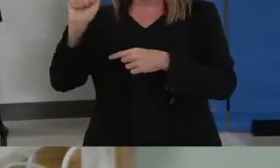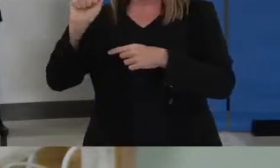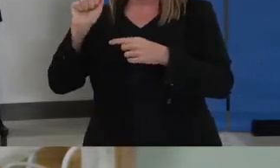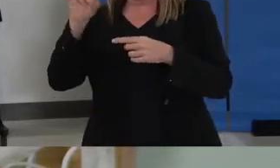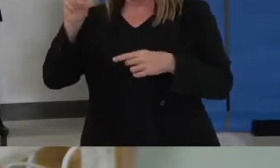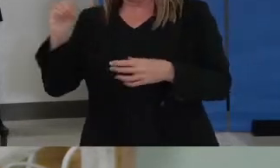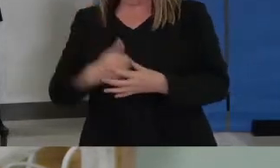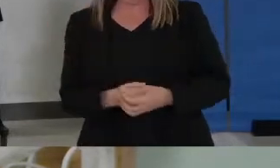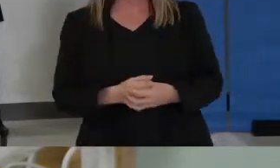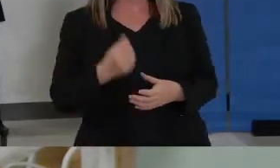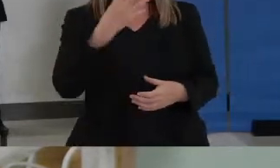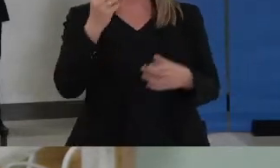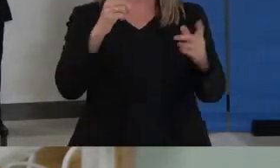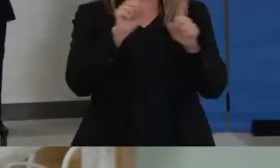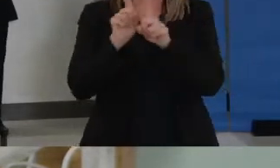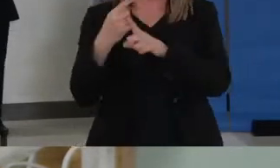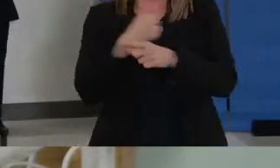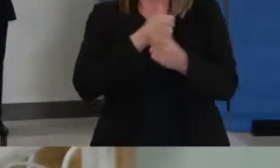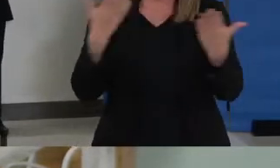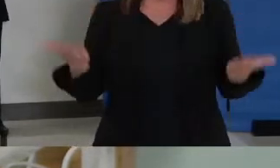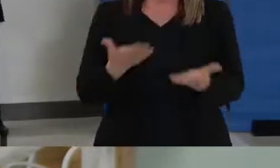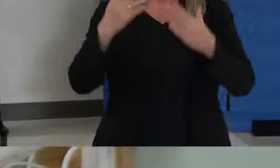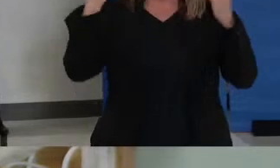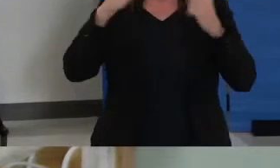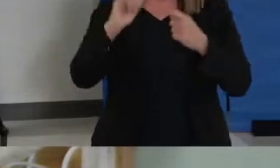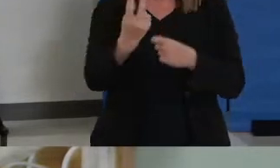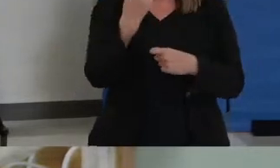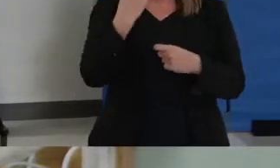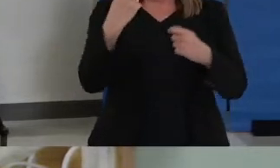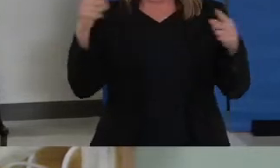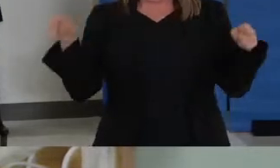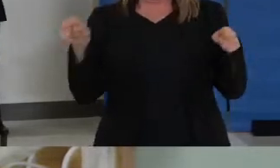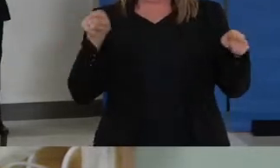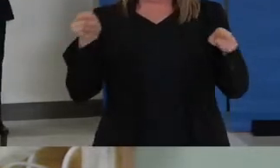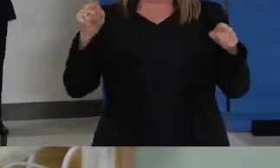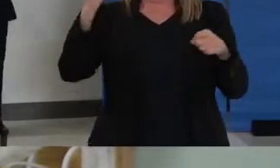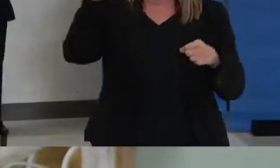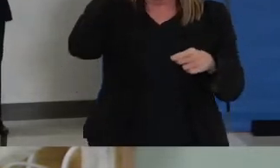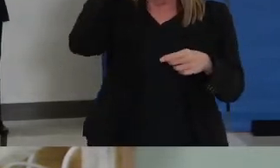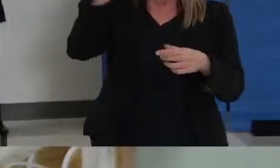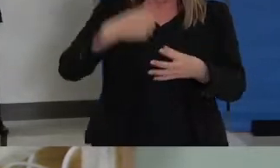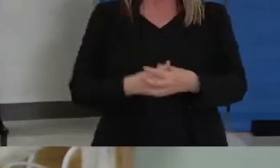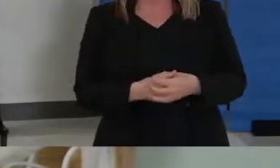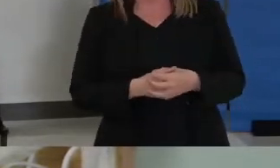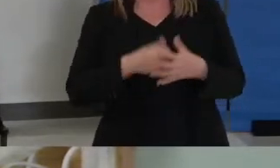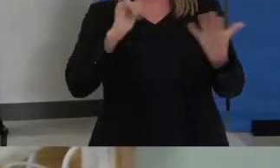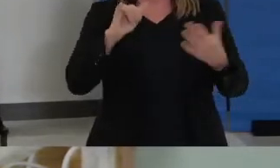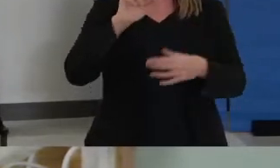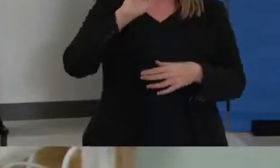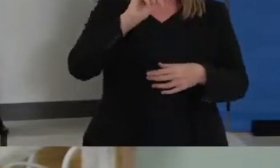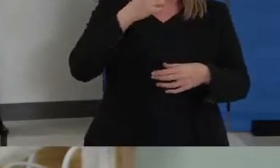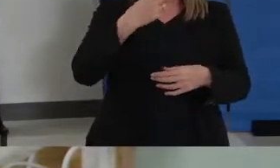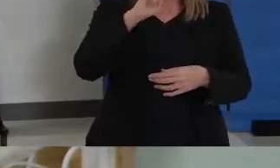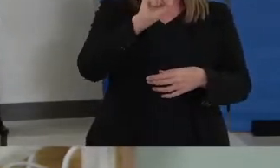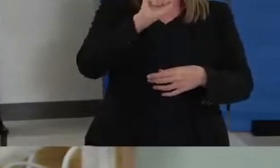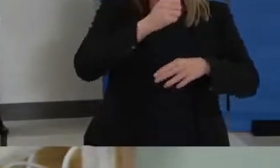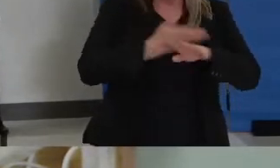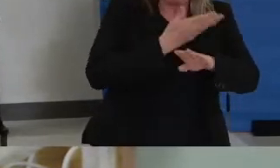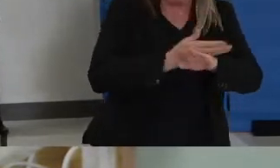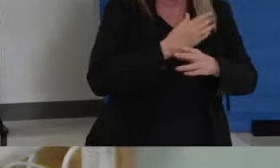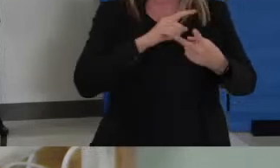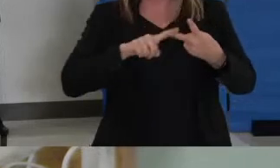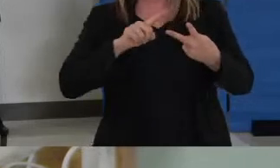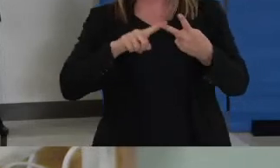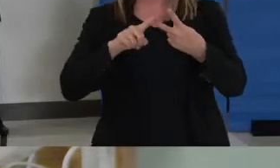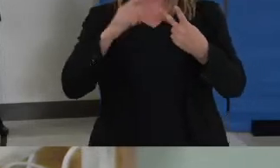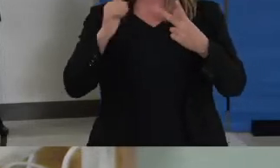to celebrate these 2 major concepts, the reformation of MHSA, the movement forward